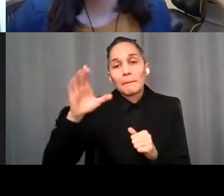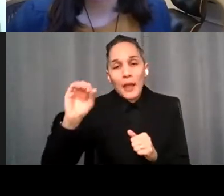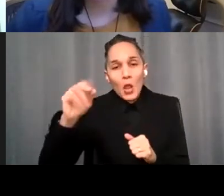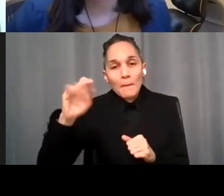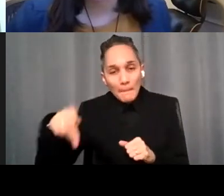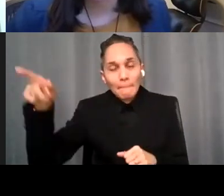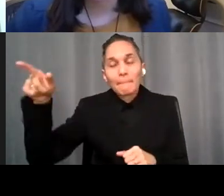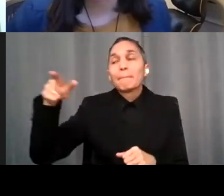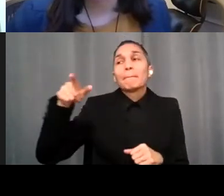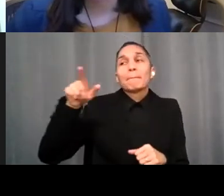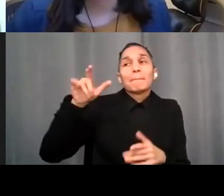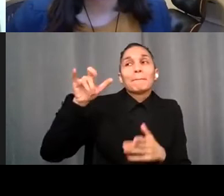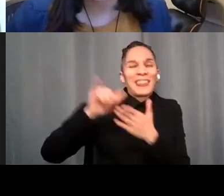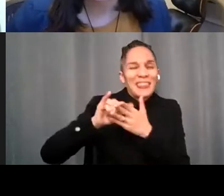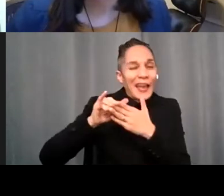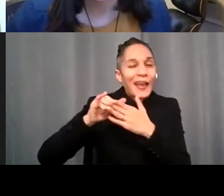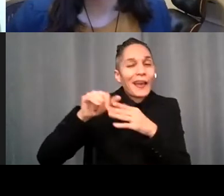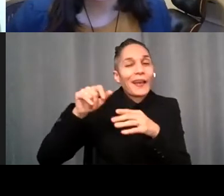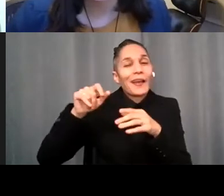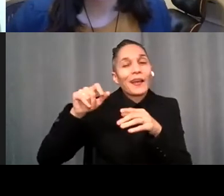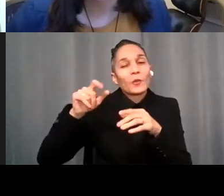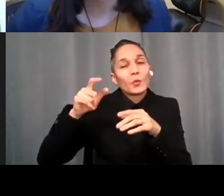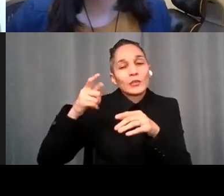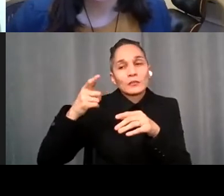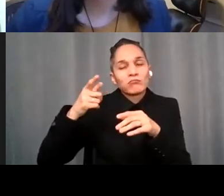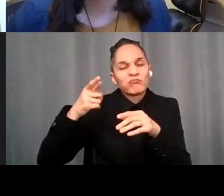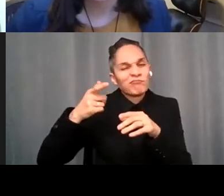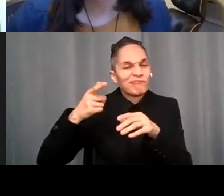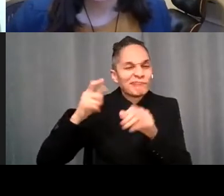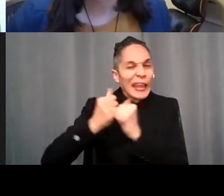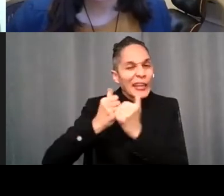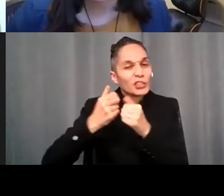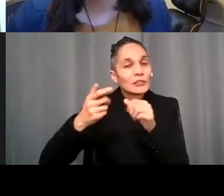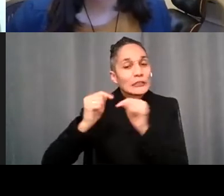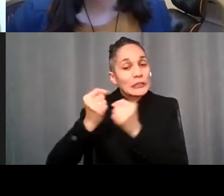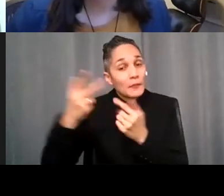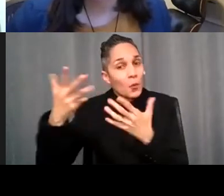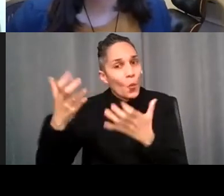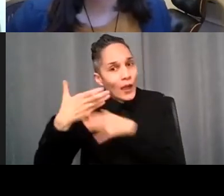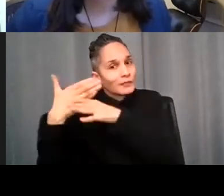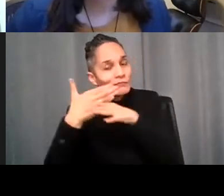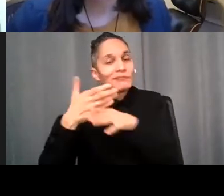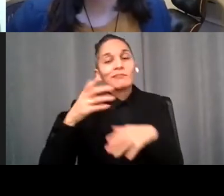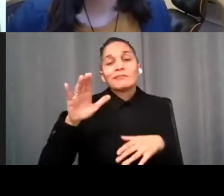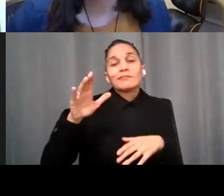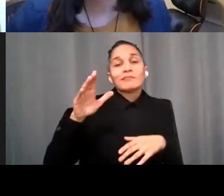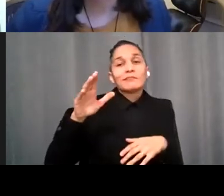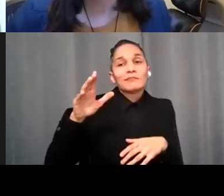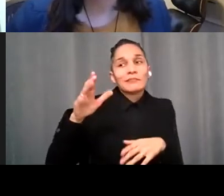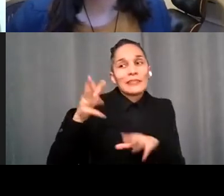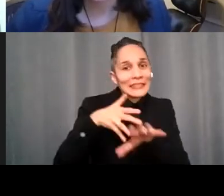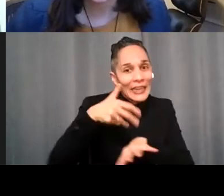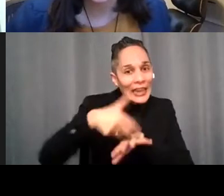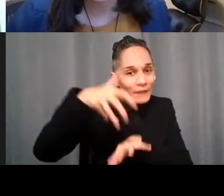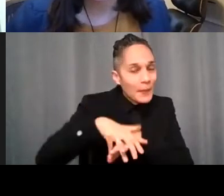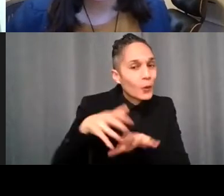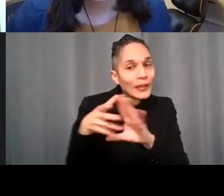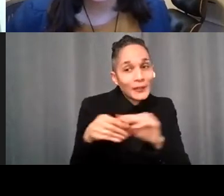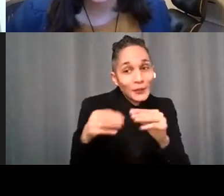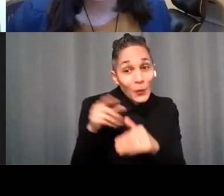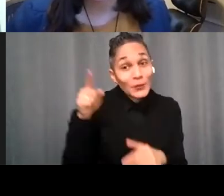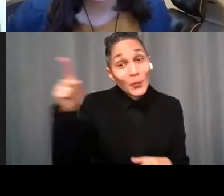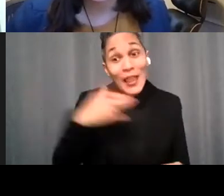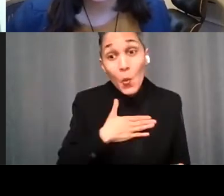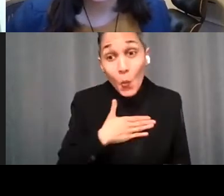Asian run led team that wanted to tell a Native American story, and they wanted to do it right. And so they were willing to